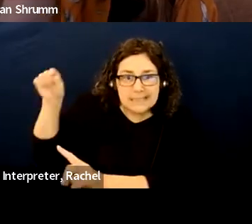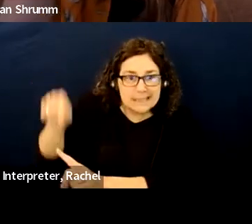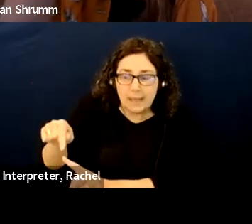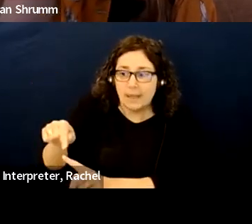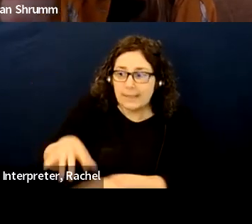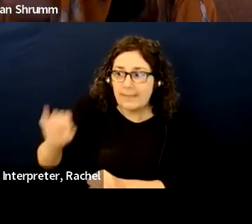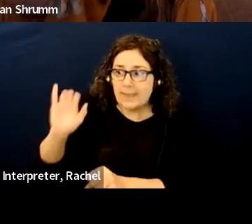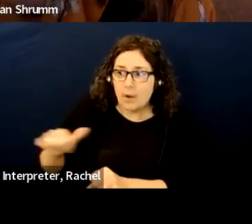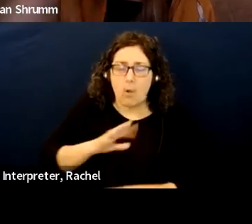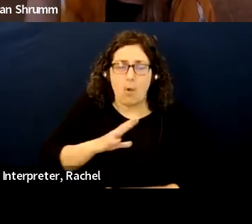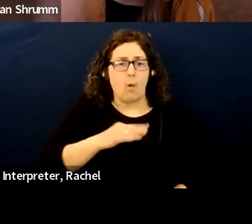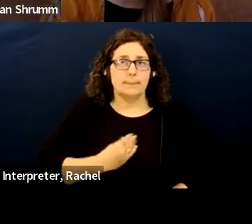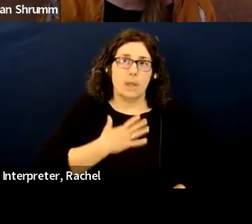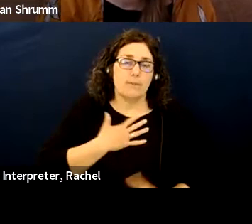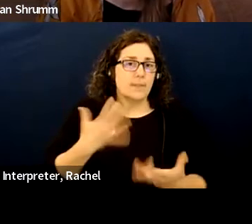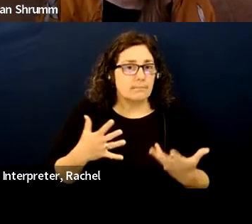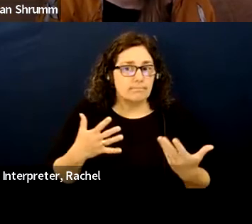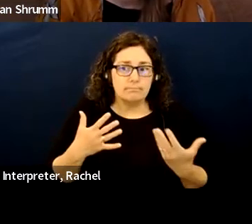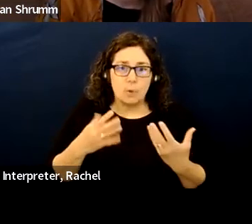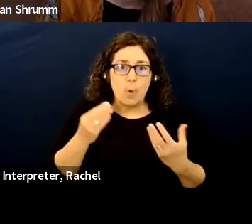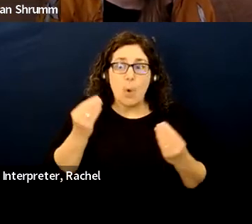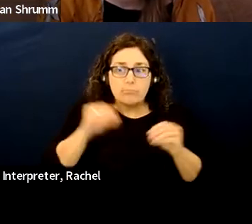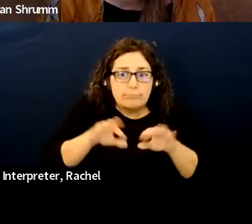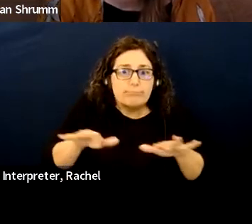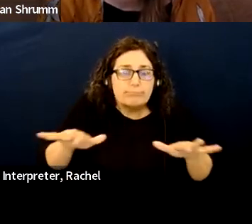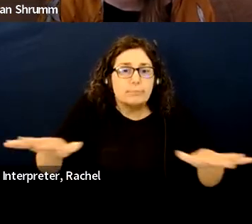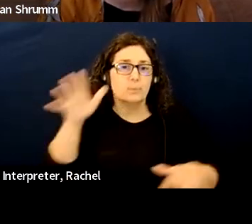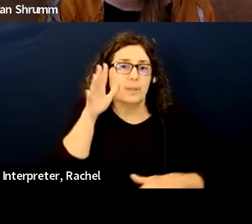thing and it's really inspiring to you.